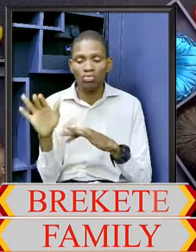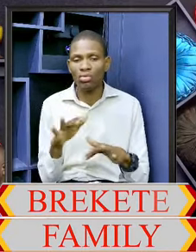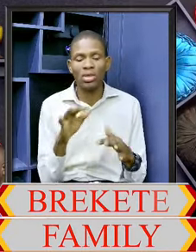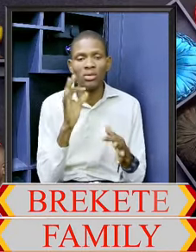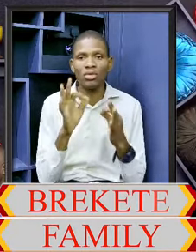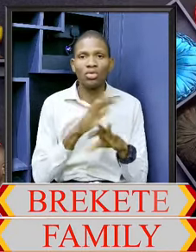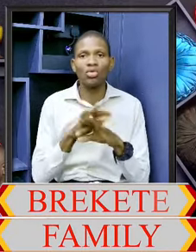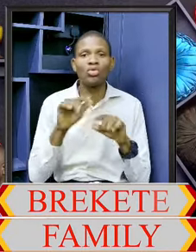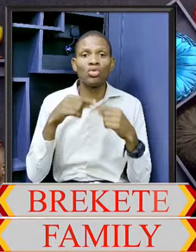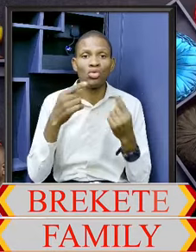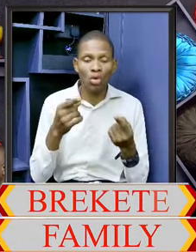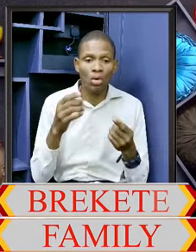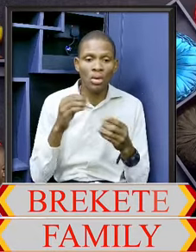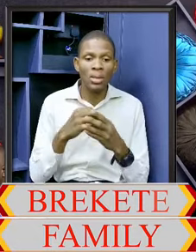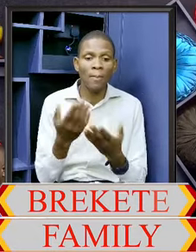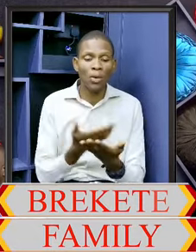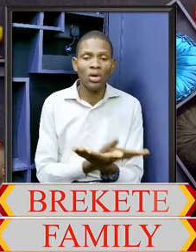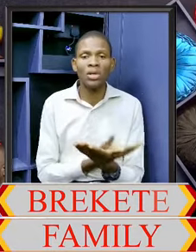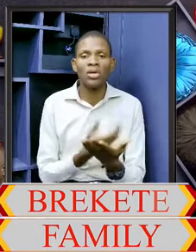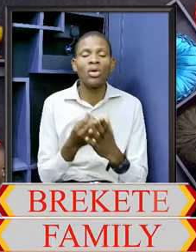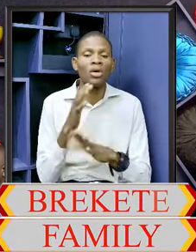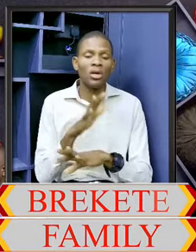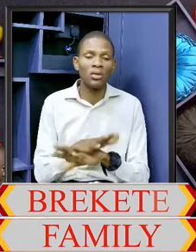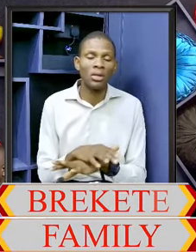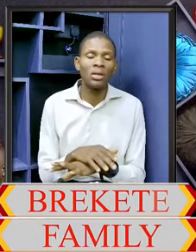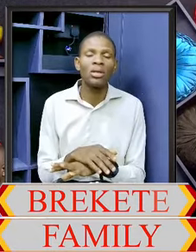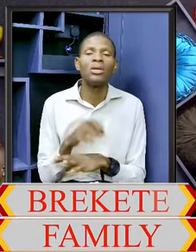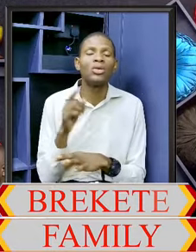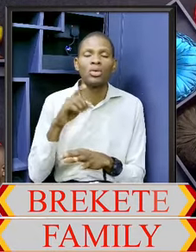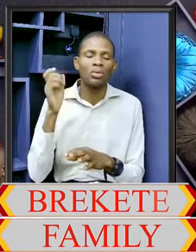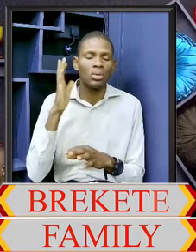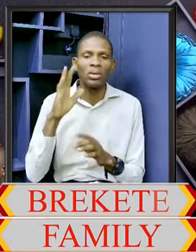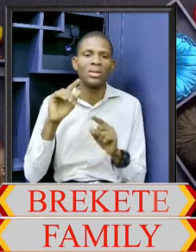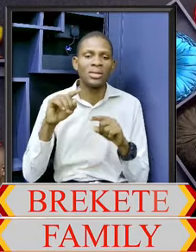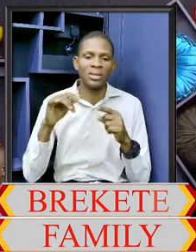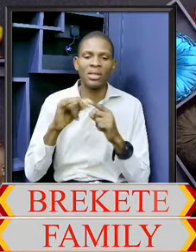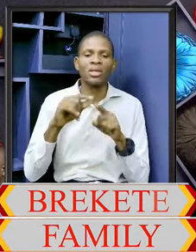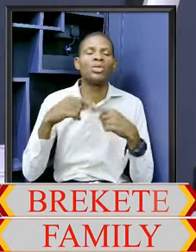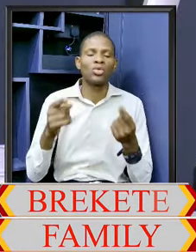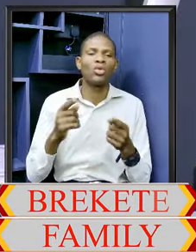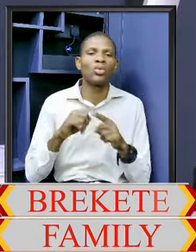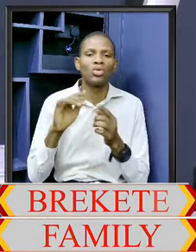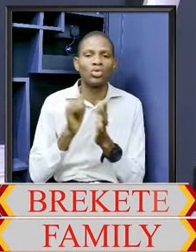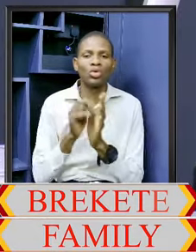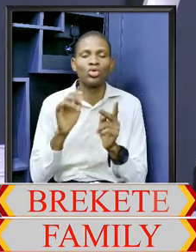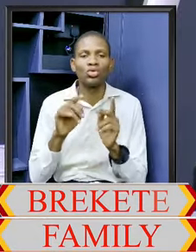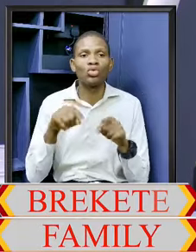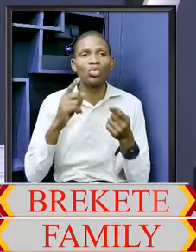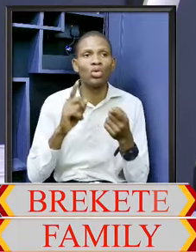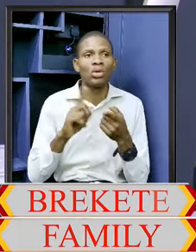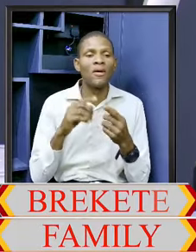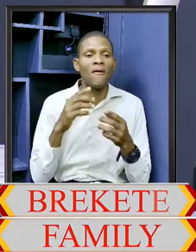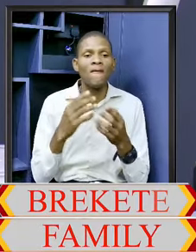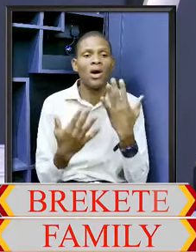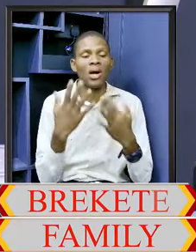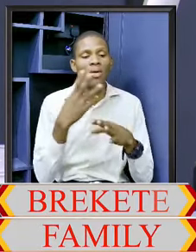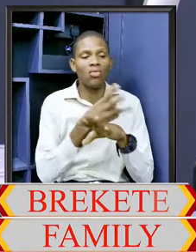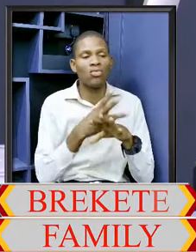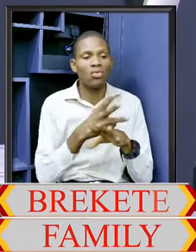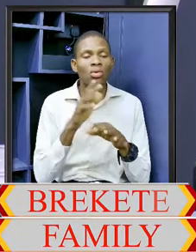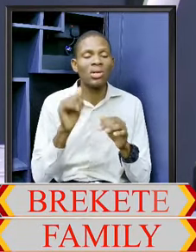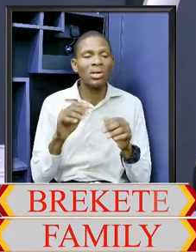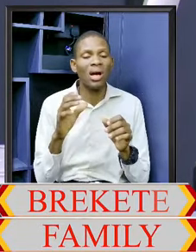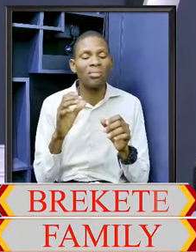evening. Nothing go make you no go back there, unless you no want water again. But the one way then they go fetch firewood, you fit take your time, fetch